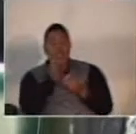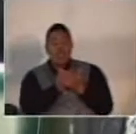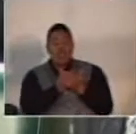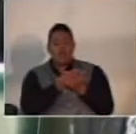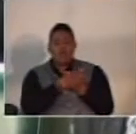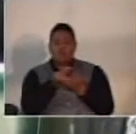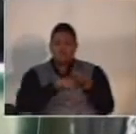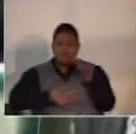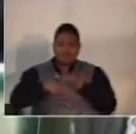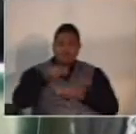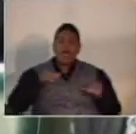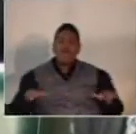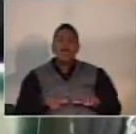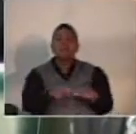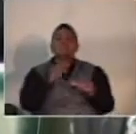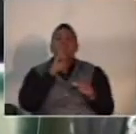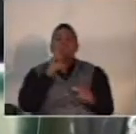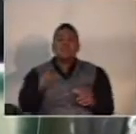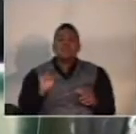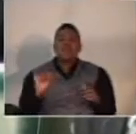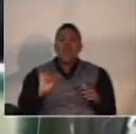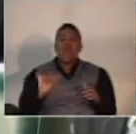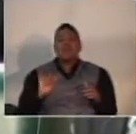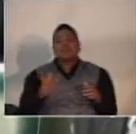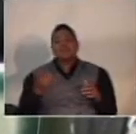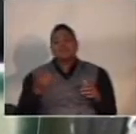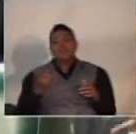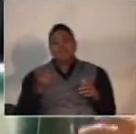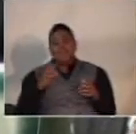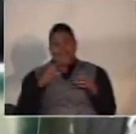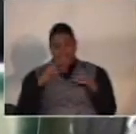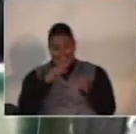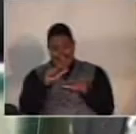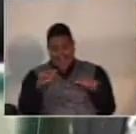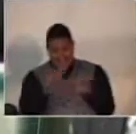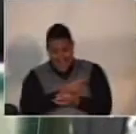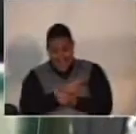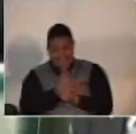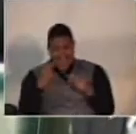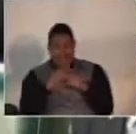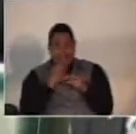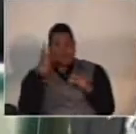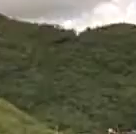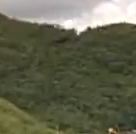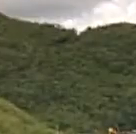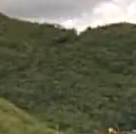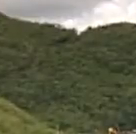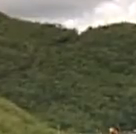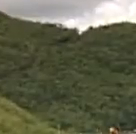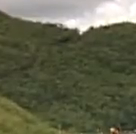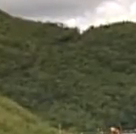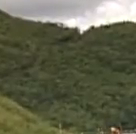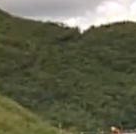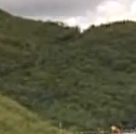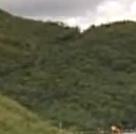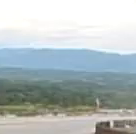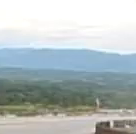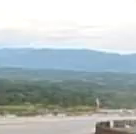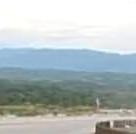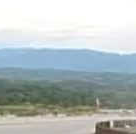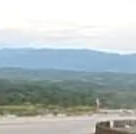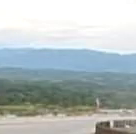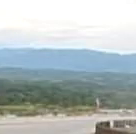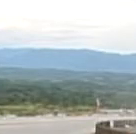of activity lie in the exploitation of the lands along the highway for a range of developments. I'm appealing to our